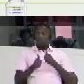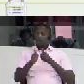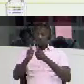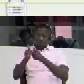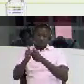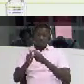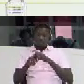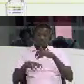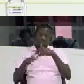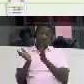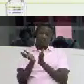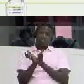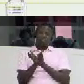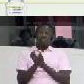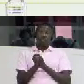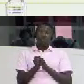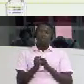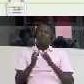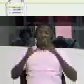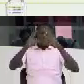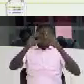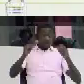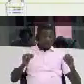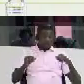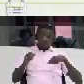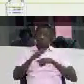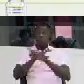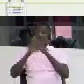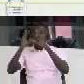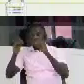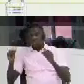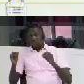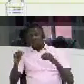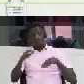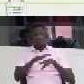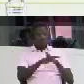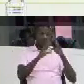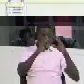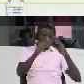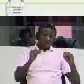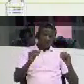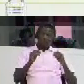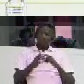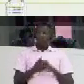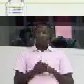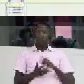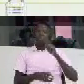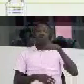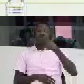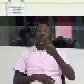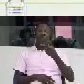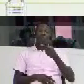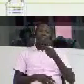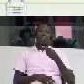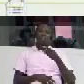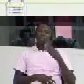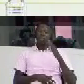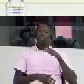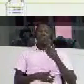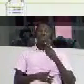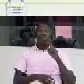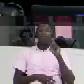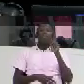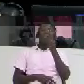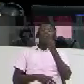followed them. office to office. And from office to office, from first bu ñu jógee first